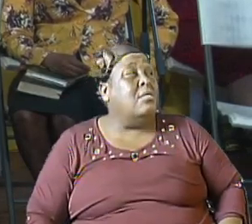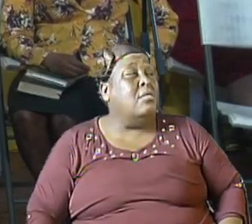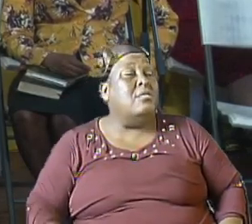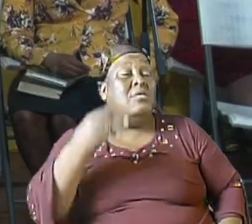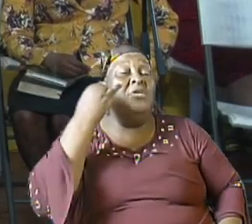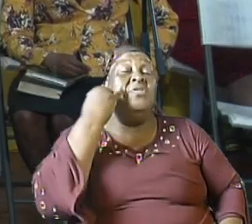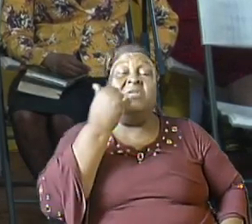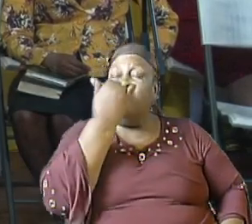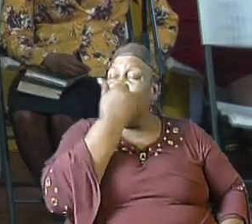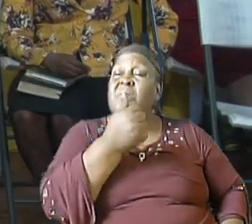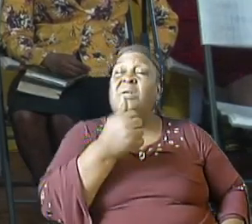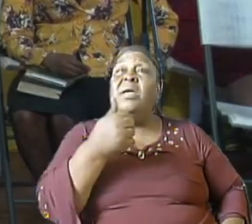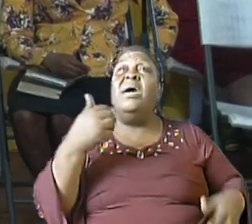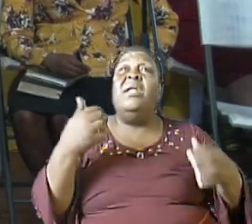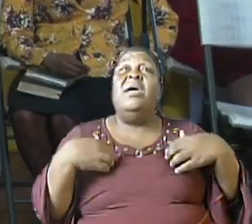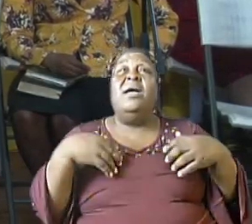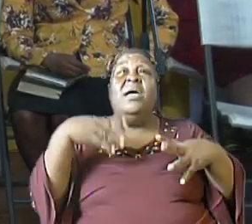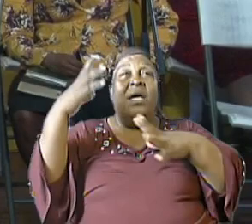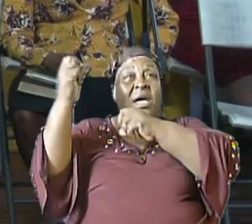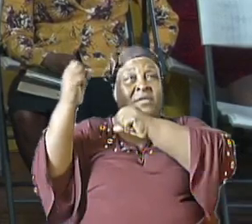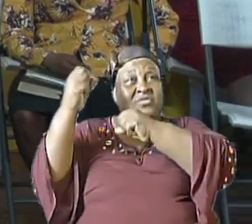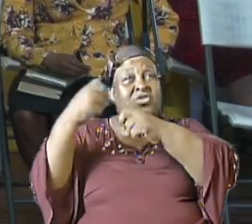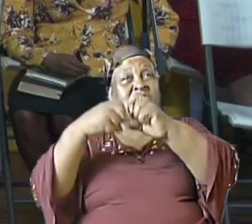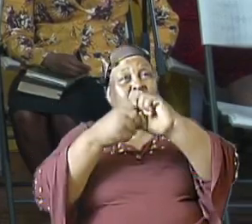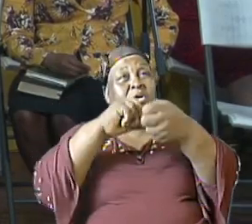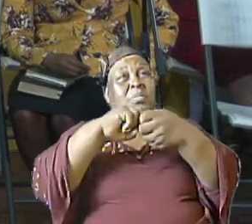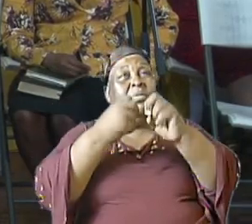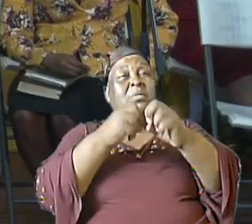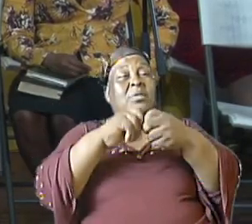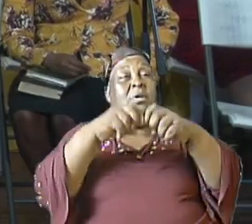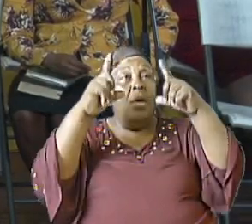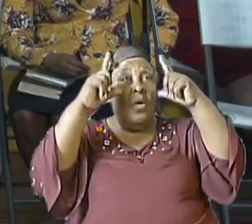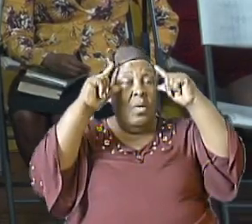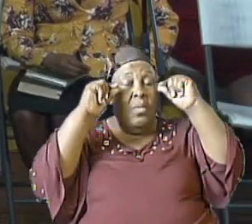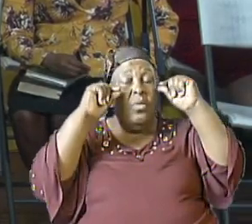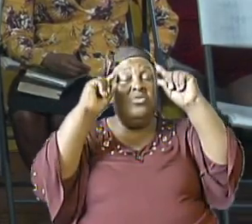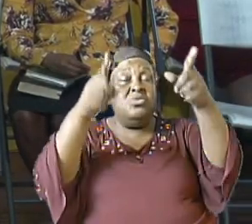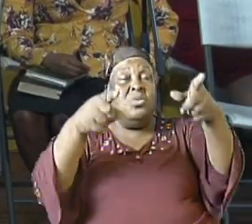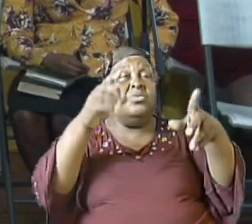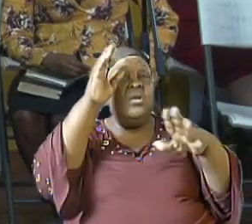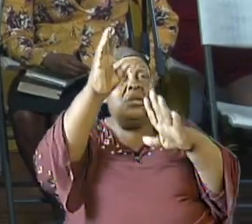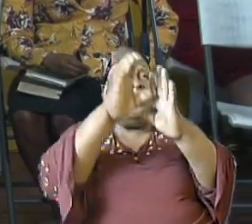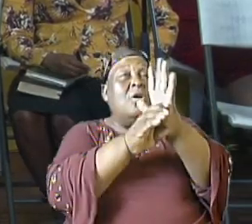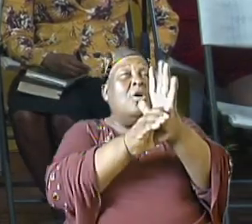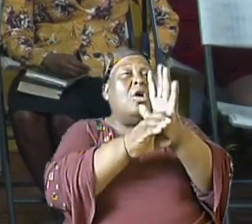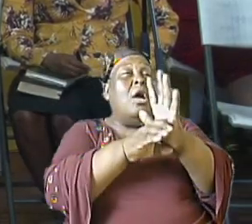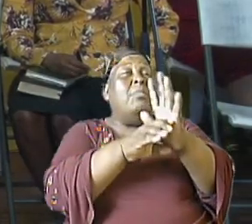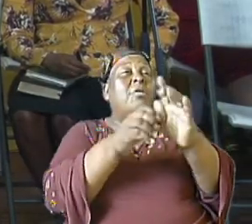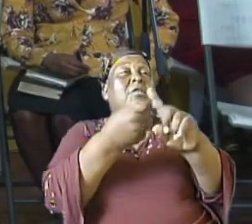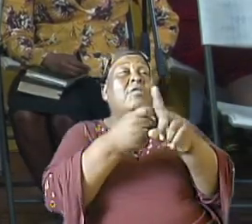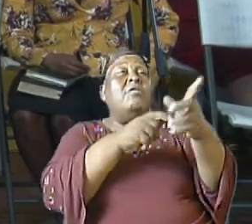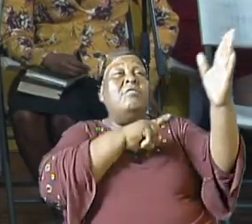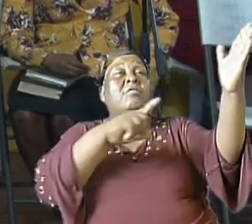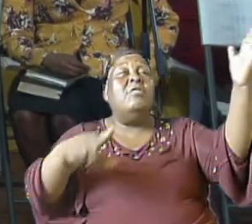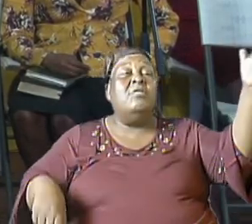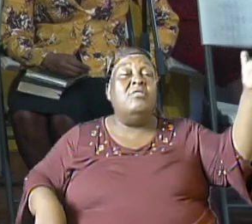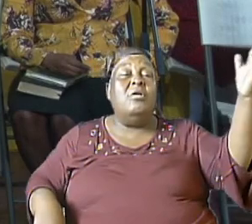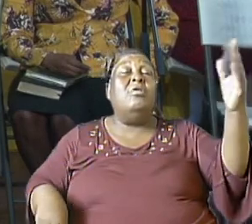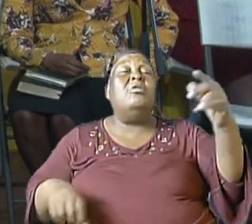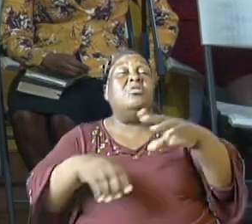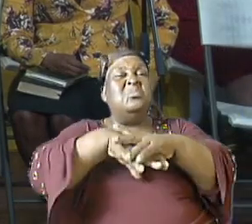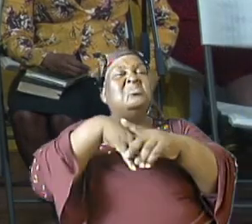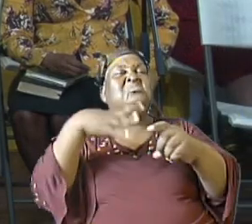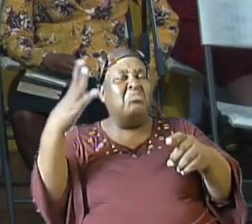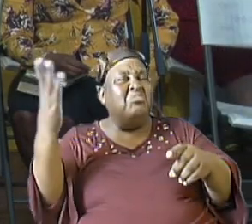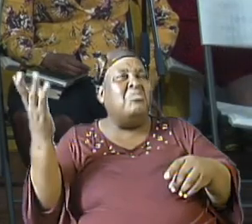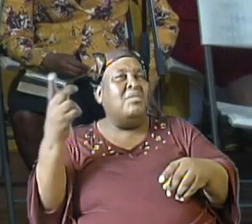The Israelites had trust issues. When Moses went to get the commandments from the Lord, He was away for a little